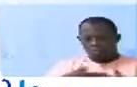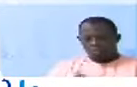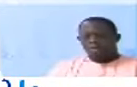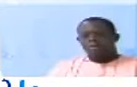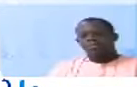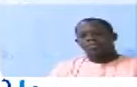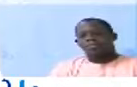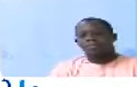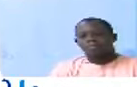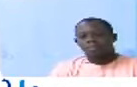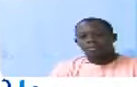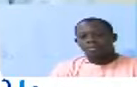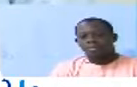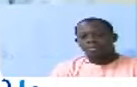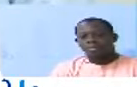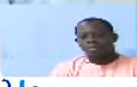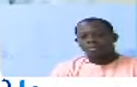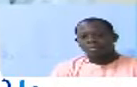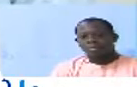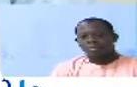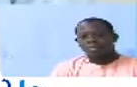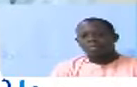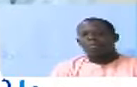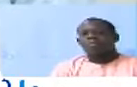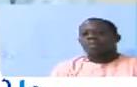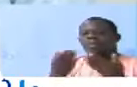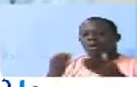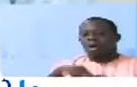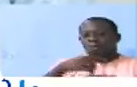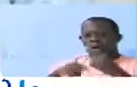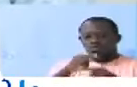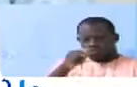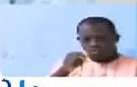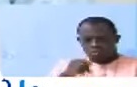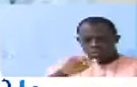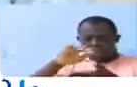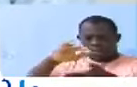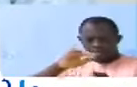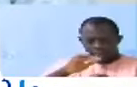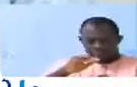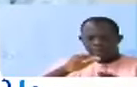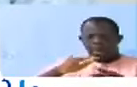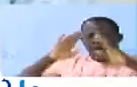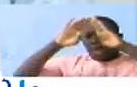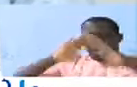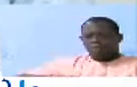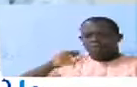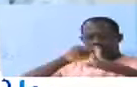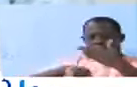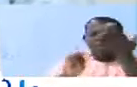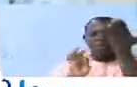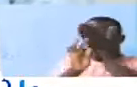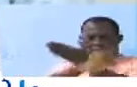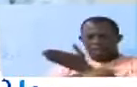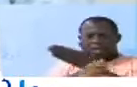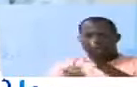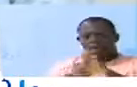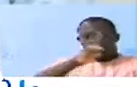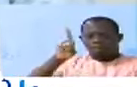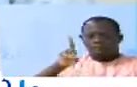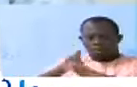The accommodation that you had at the Fajara barracks, can you give us a